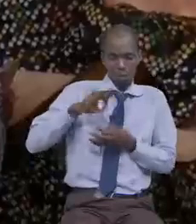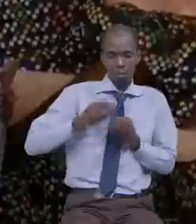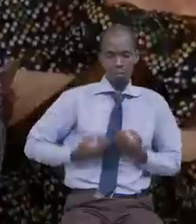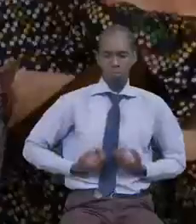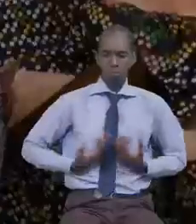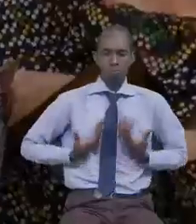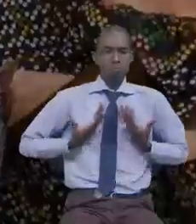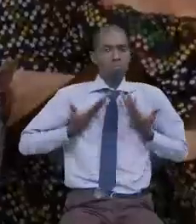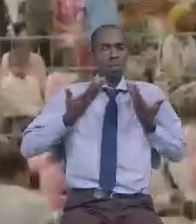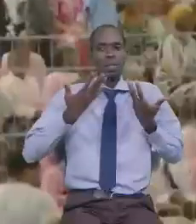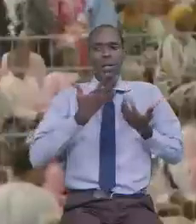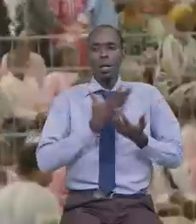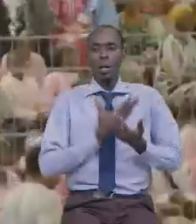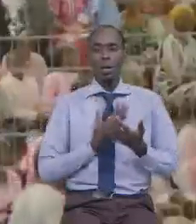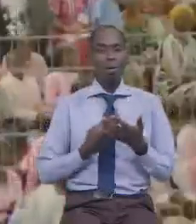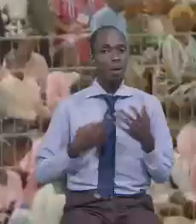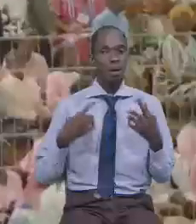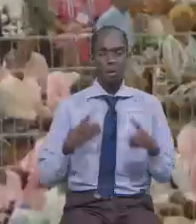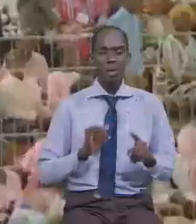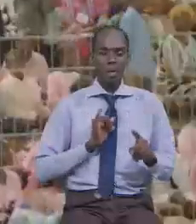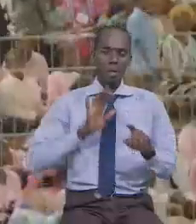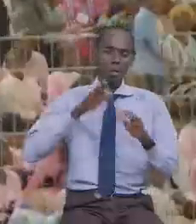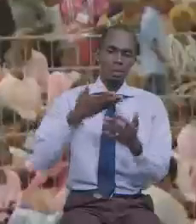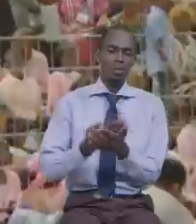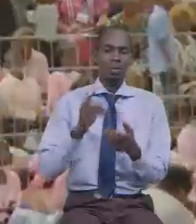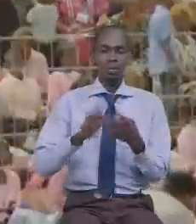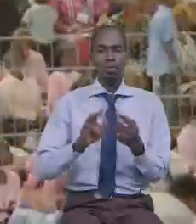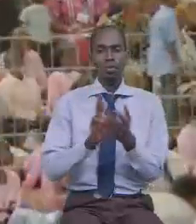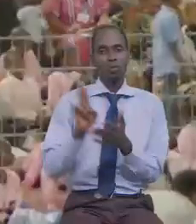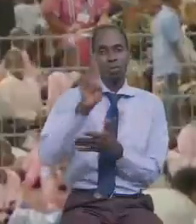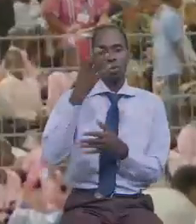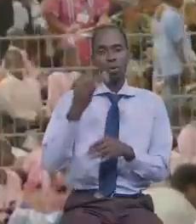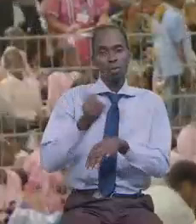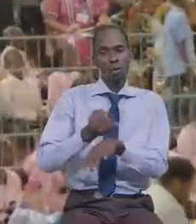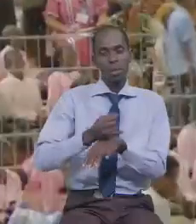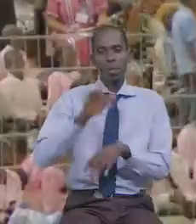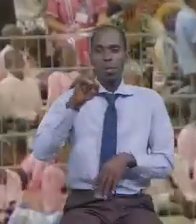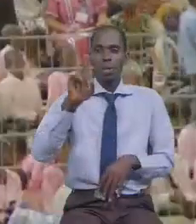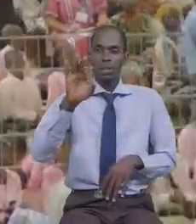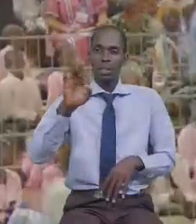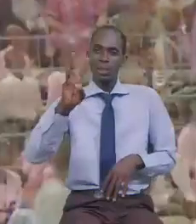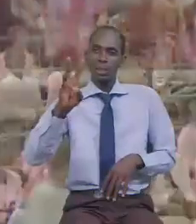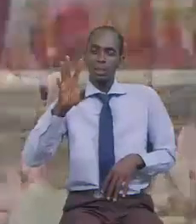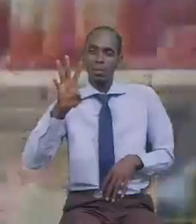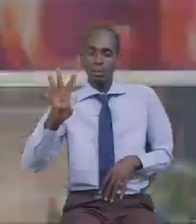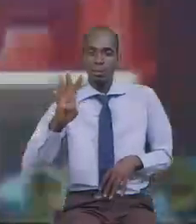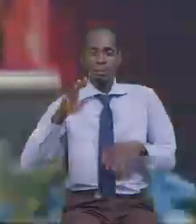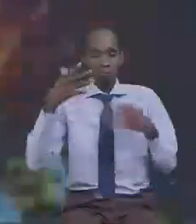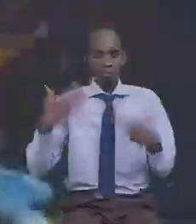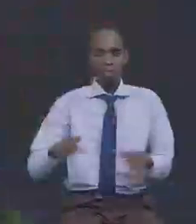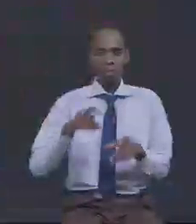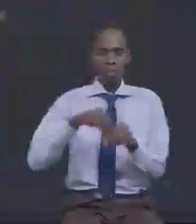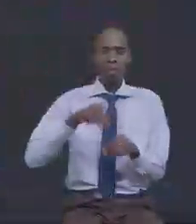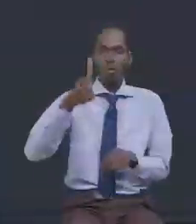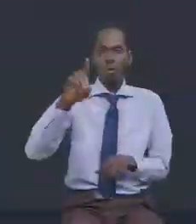I came to the University of Ibadan. 1964, I passed out. 1967, I had